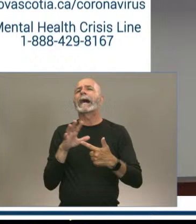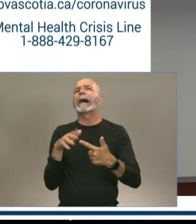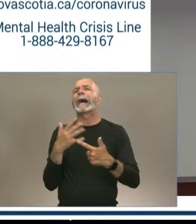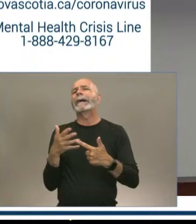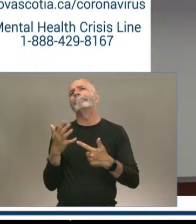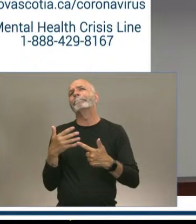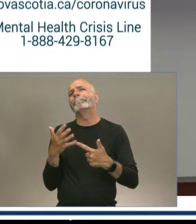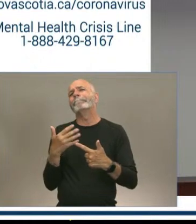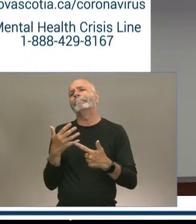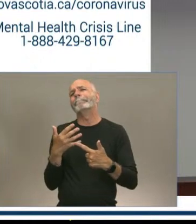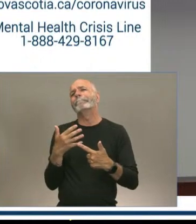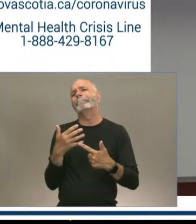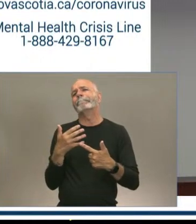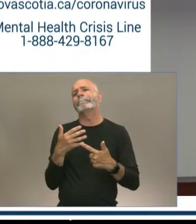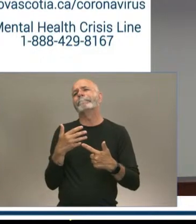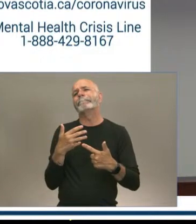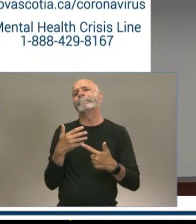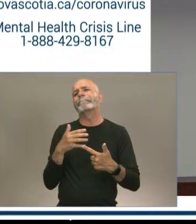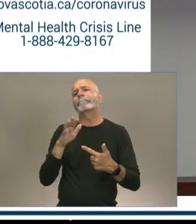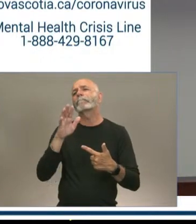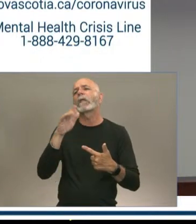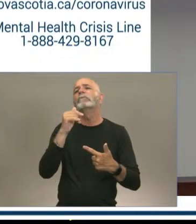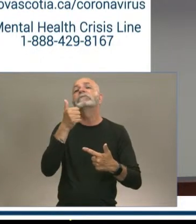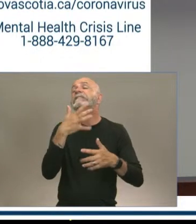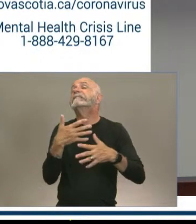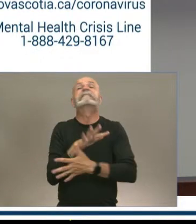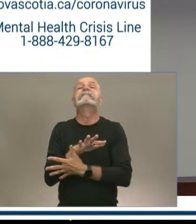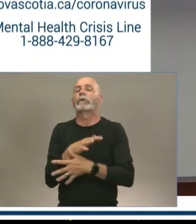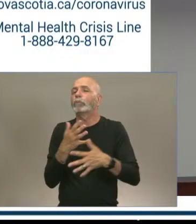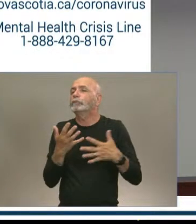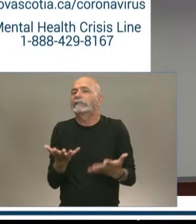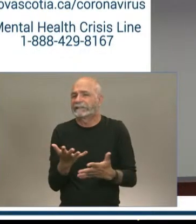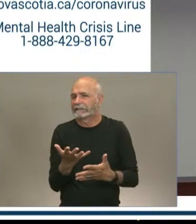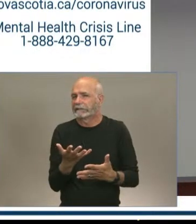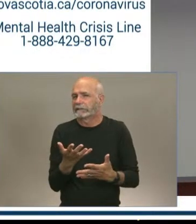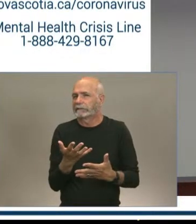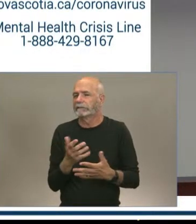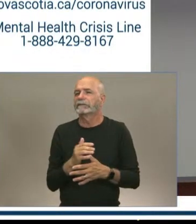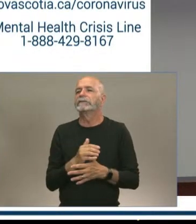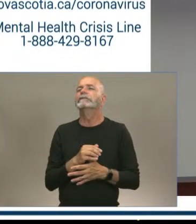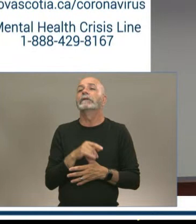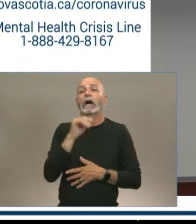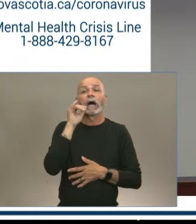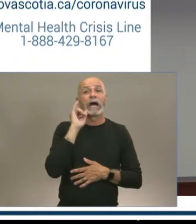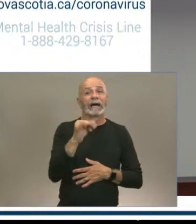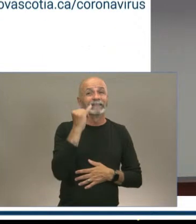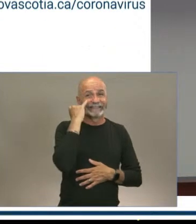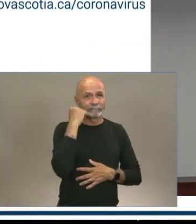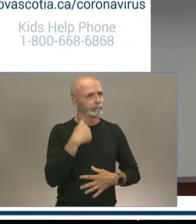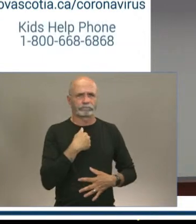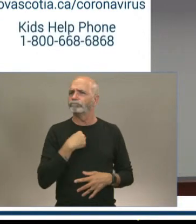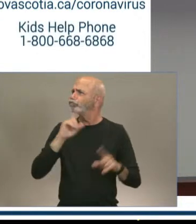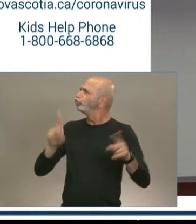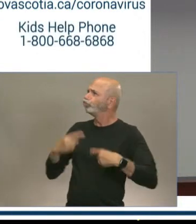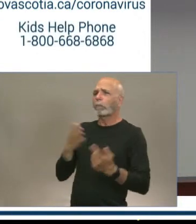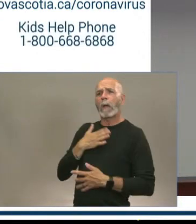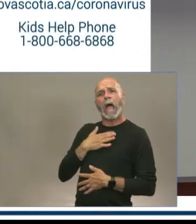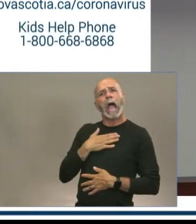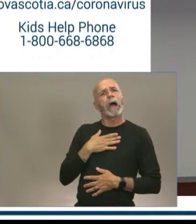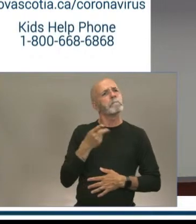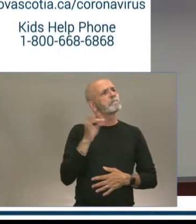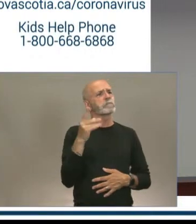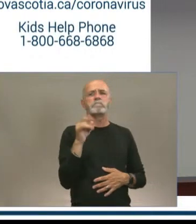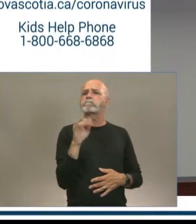the overarching your priority should be is get the first available dose. And if that means choosing a different mRNA product,